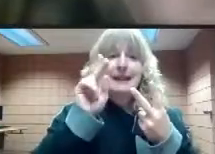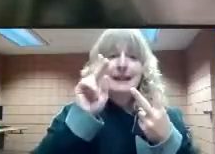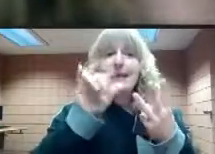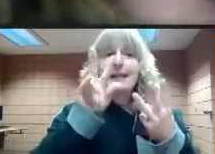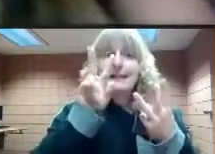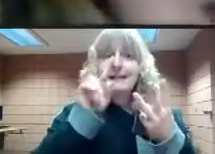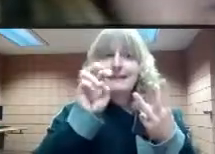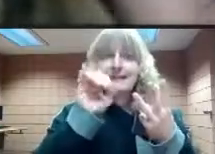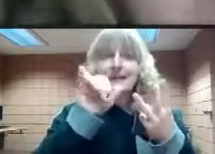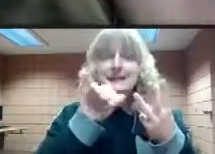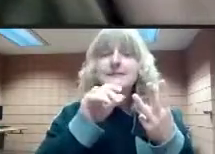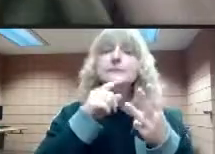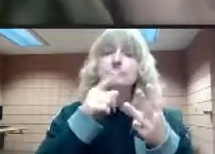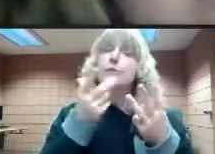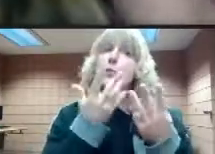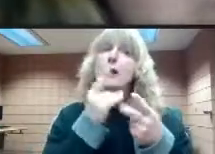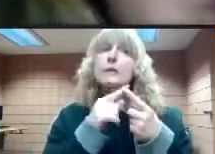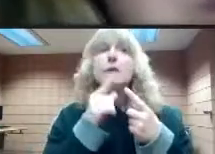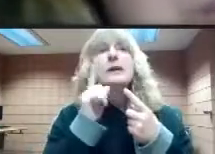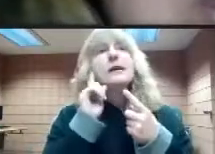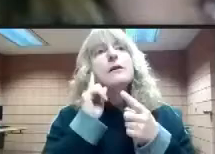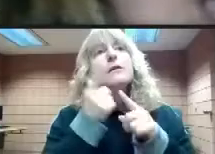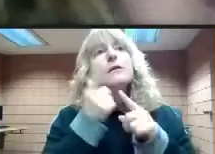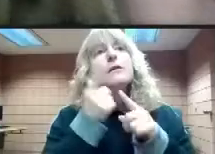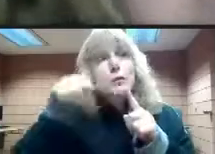or you can text them to